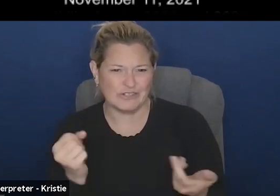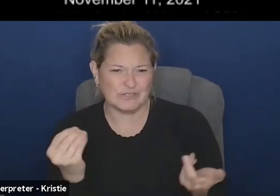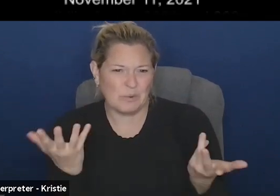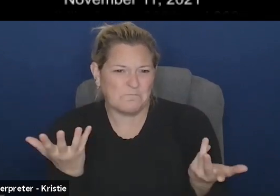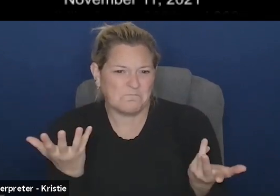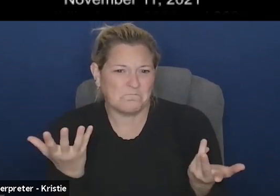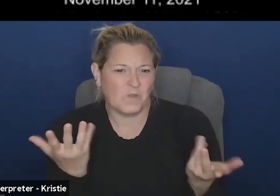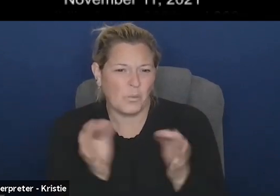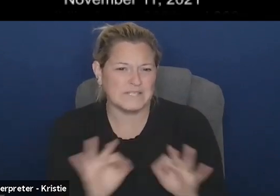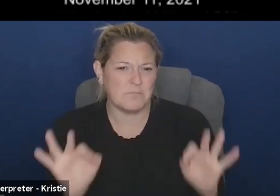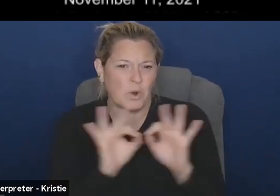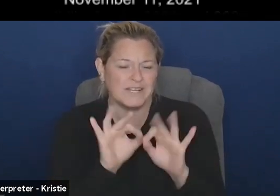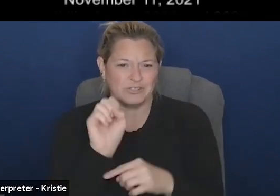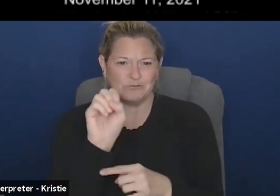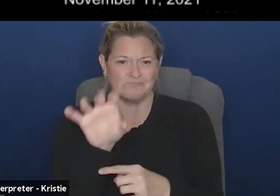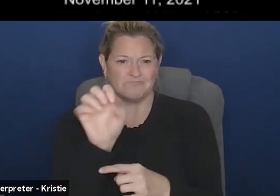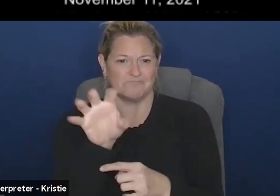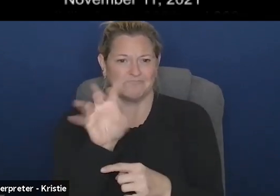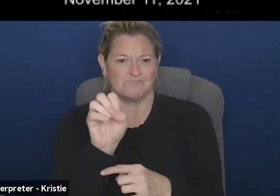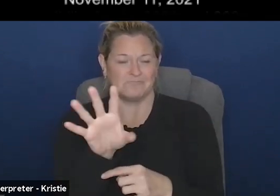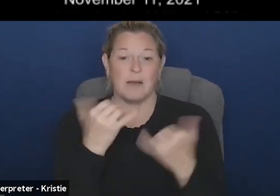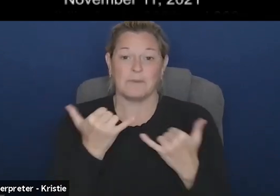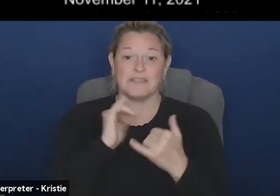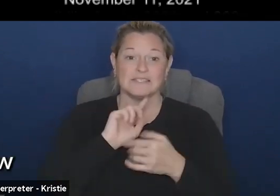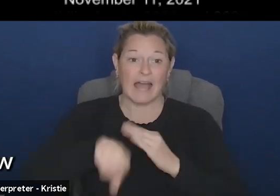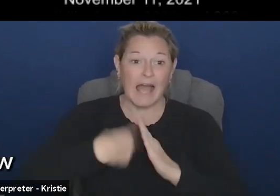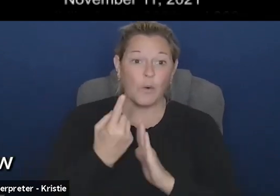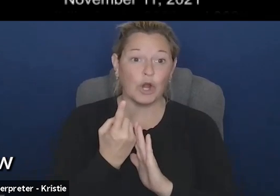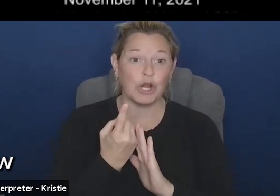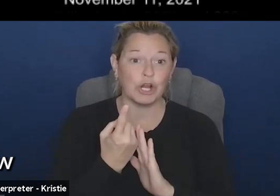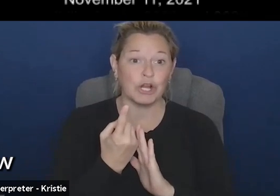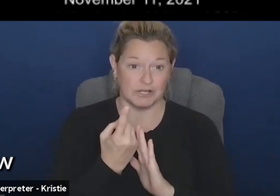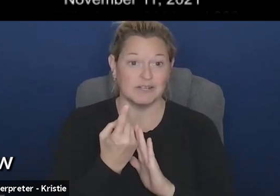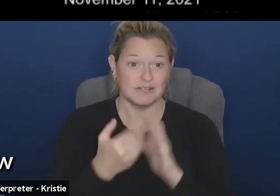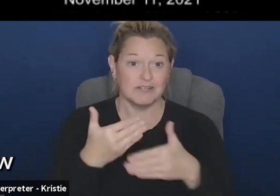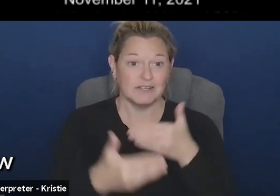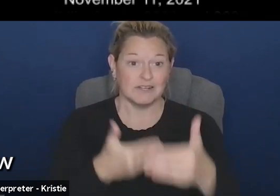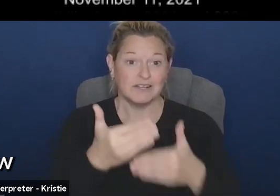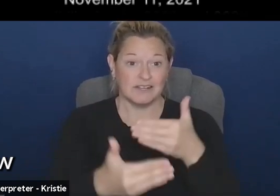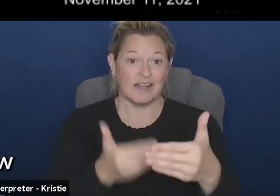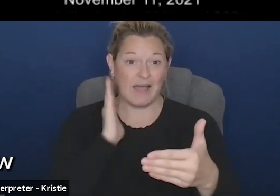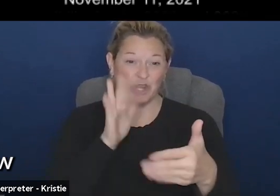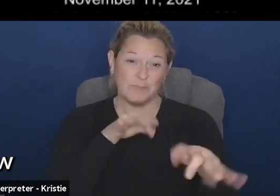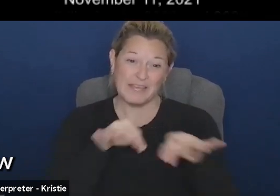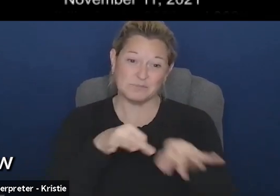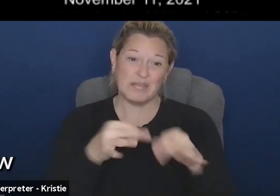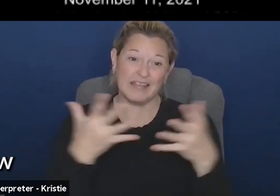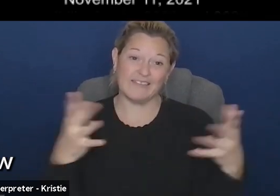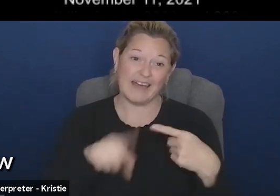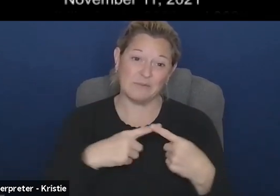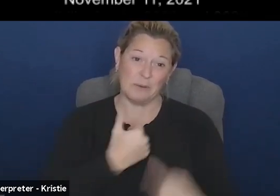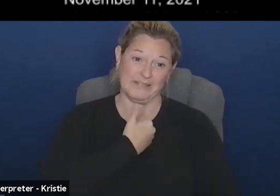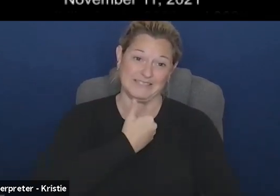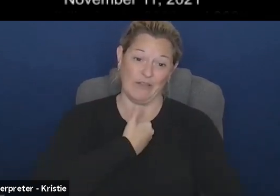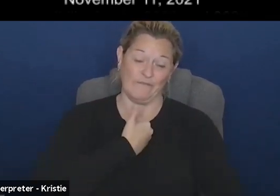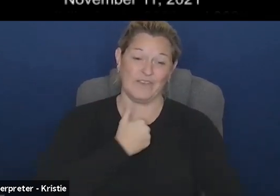whole sort of hour that we have in front of us, I'm actually going to be telling you quite a bit about myself and sort of